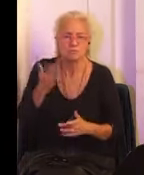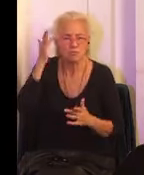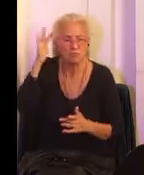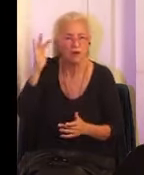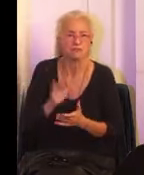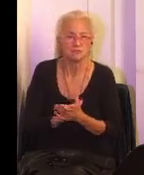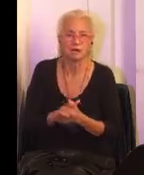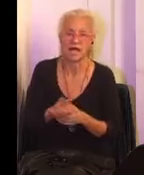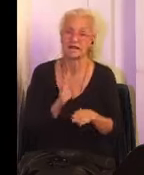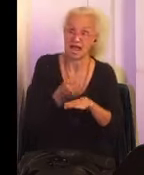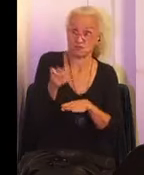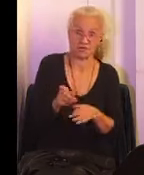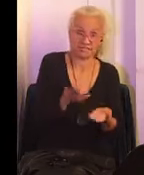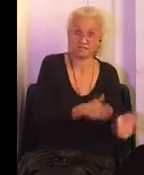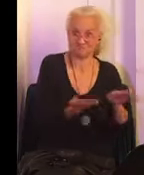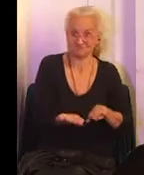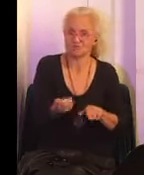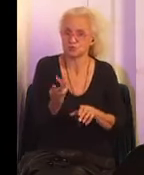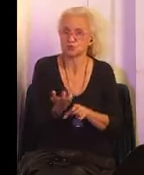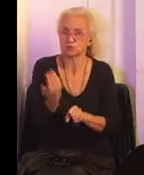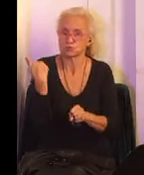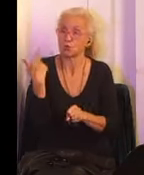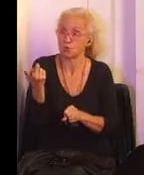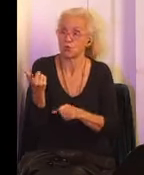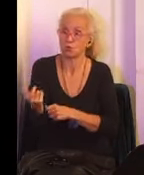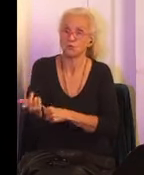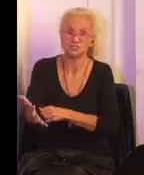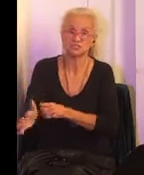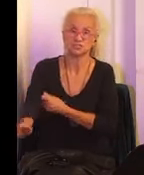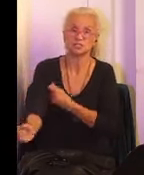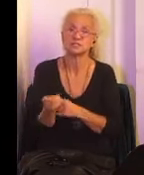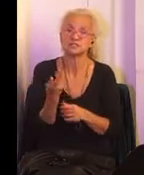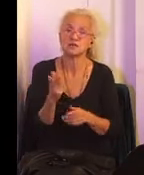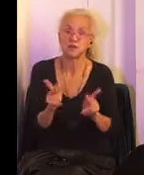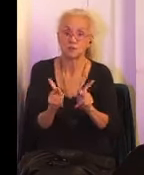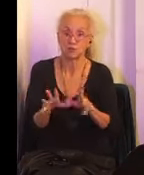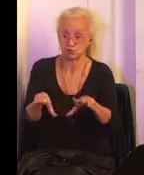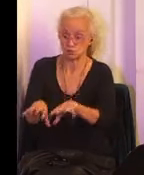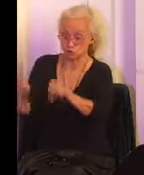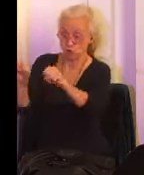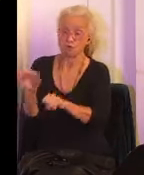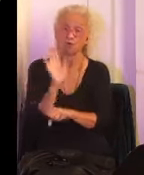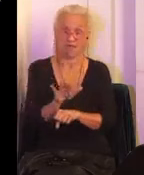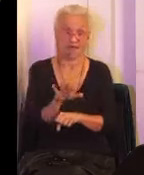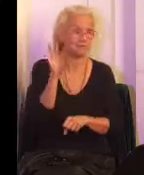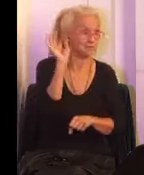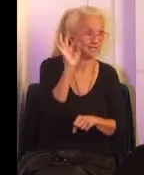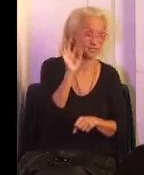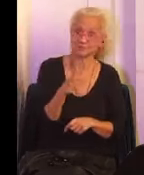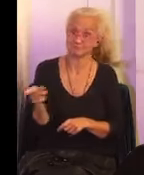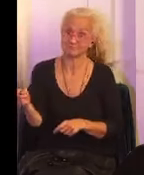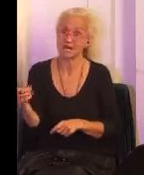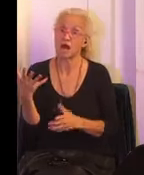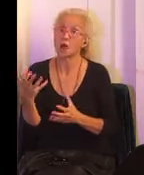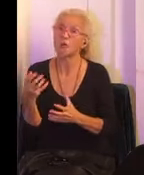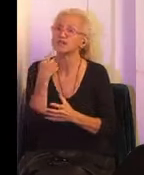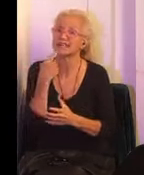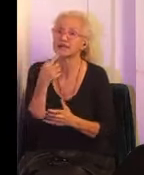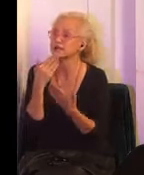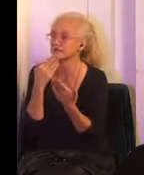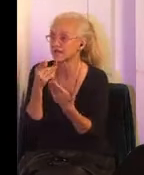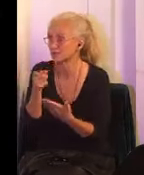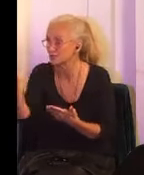Glenn passed away a few years ago, several people took on that ministry. And I just want to say